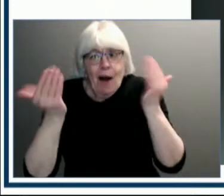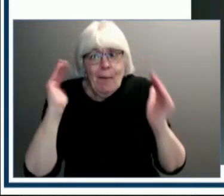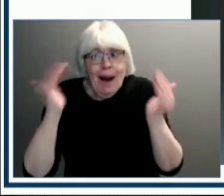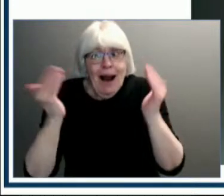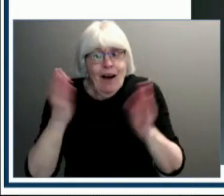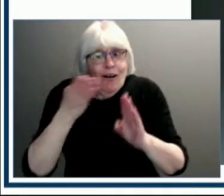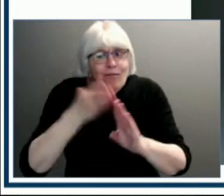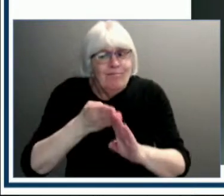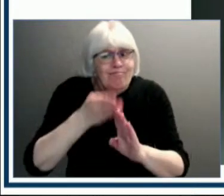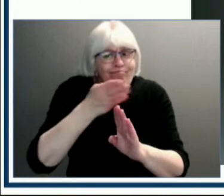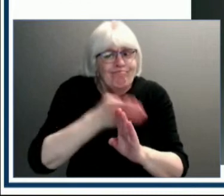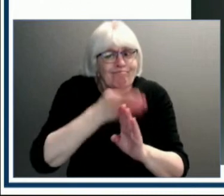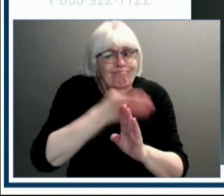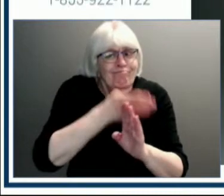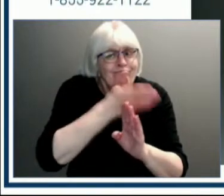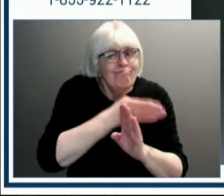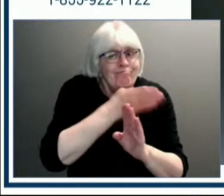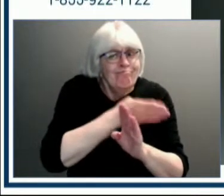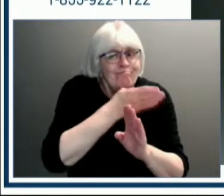I think we don't have